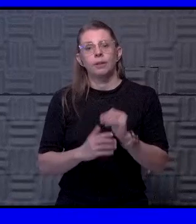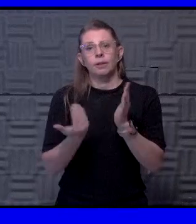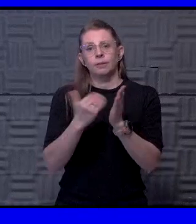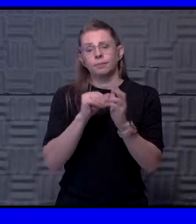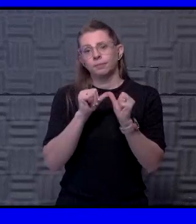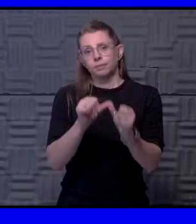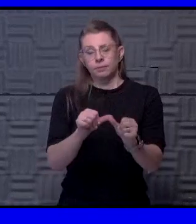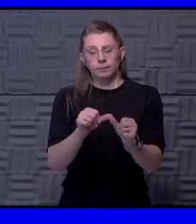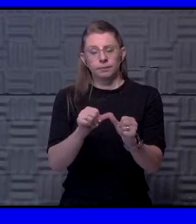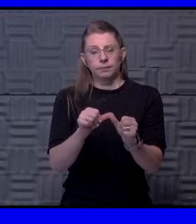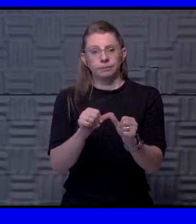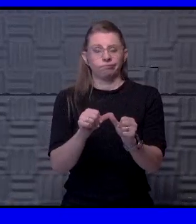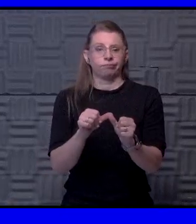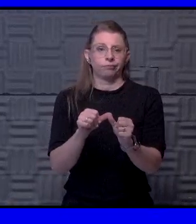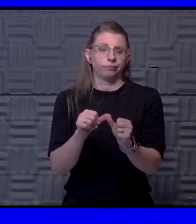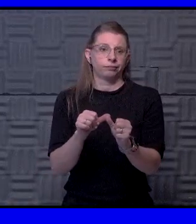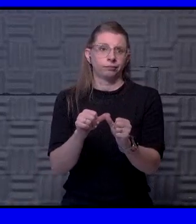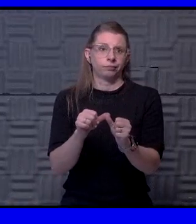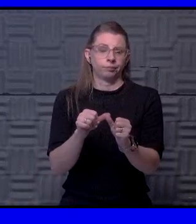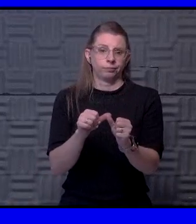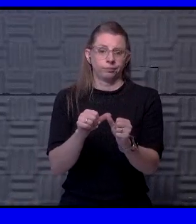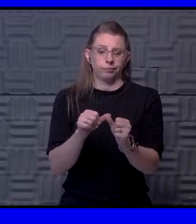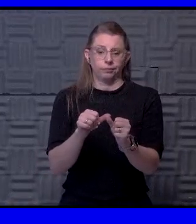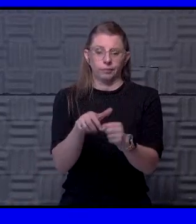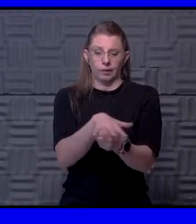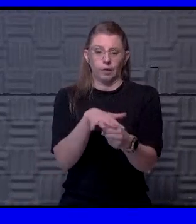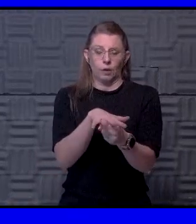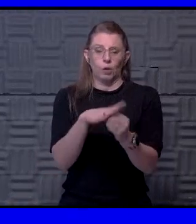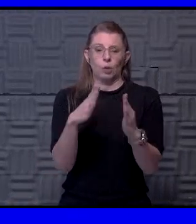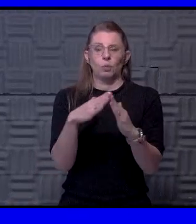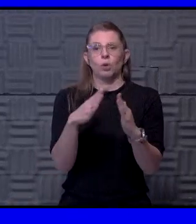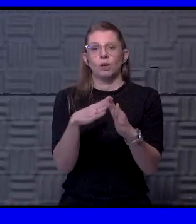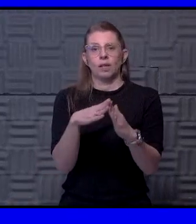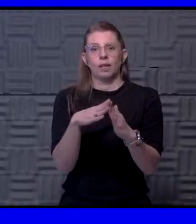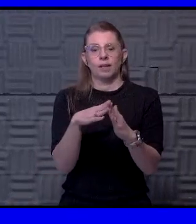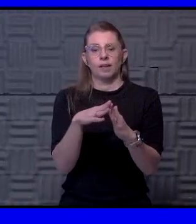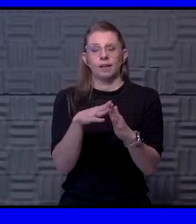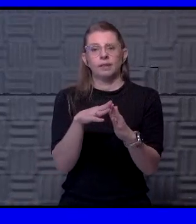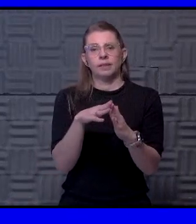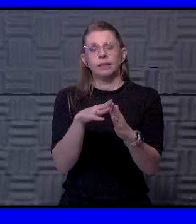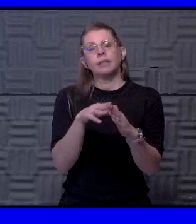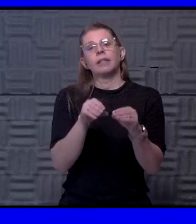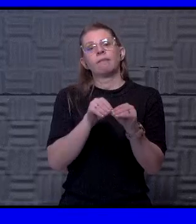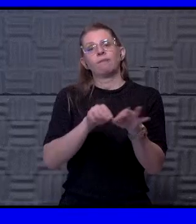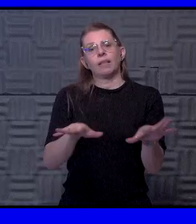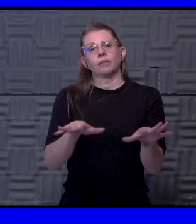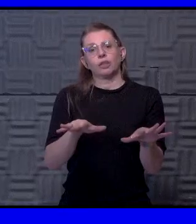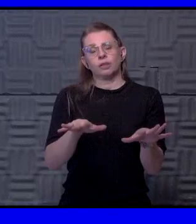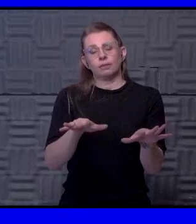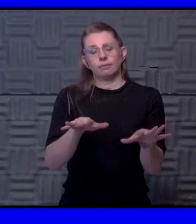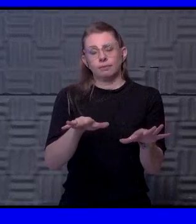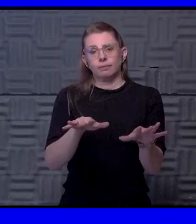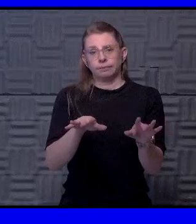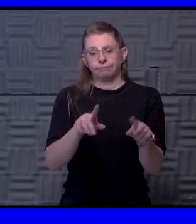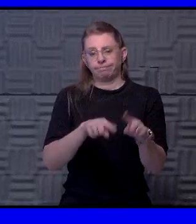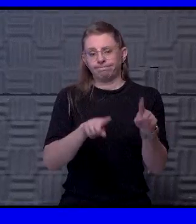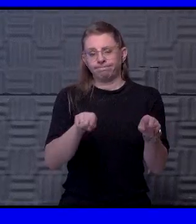continues to go to those local community infection dynamics and a lot of behavioral